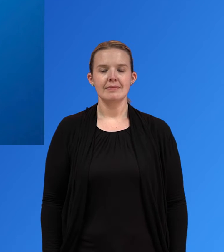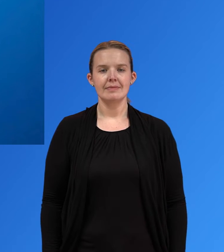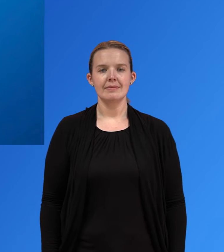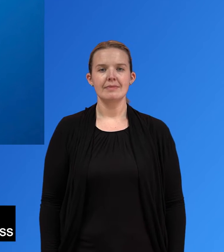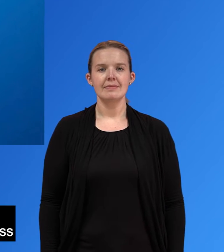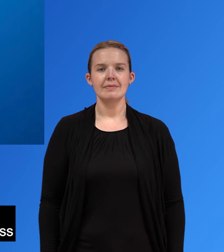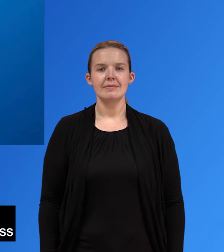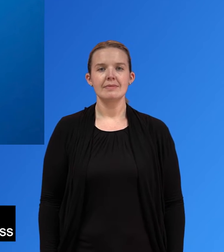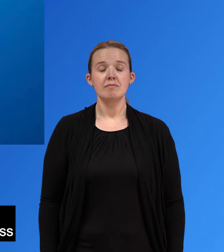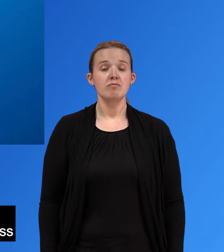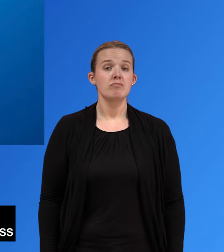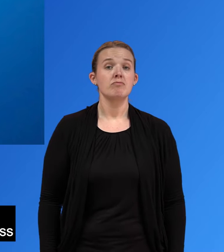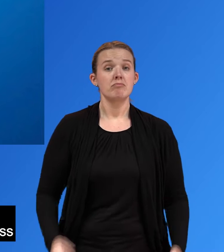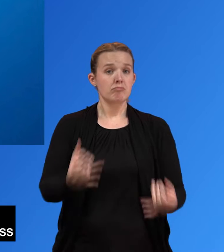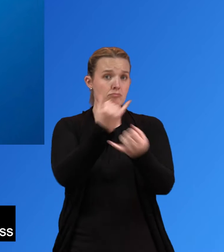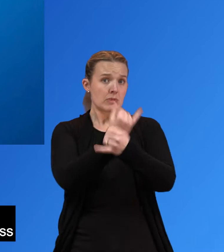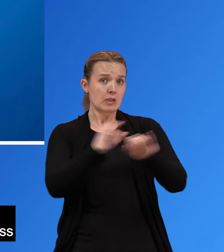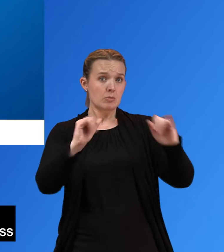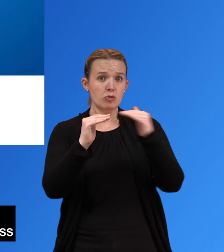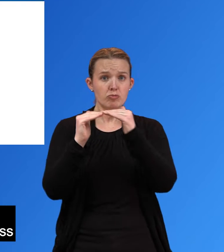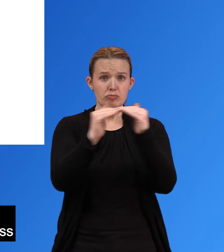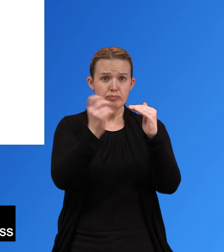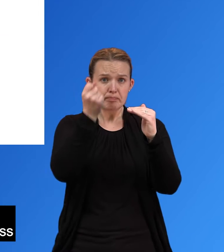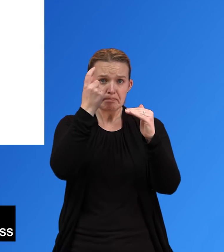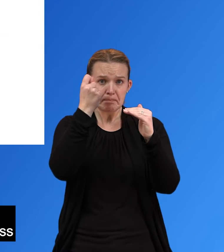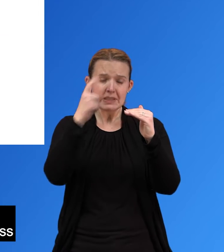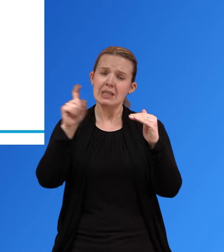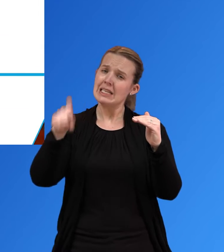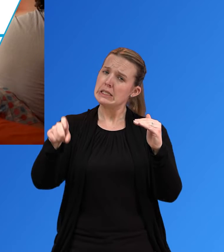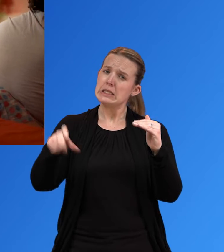The need for independent access.